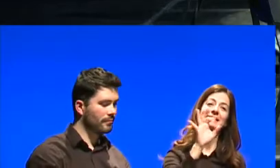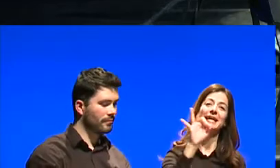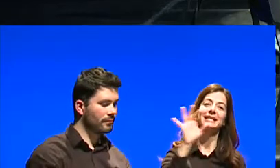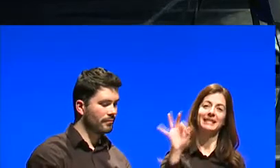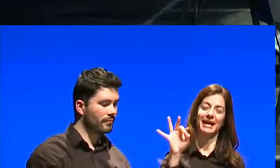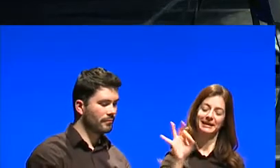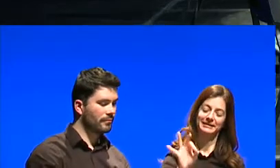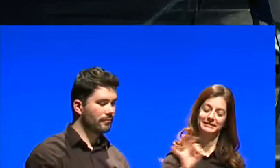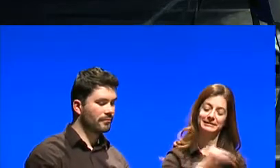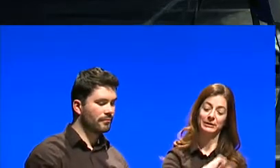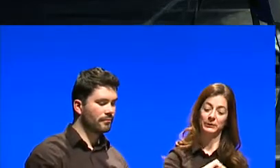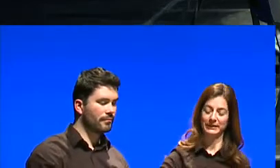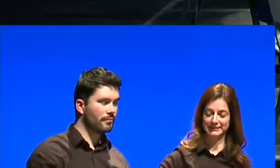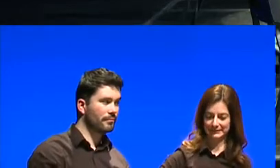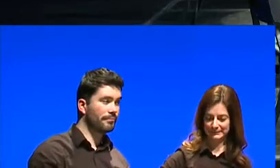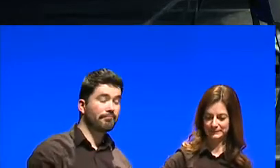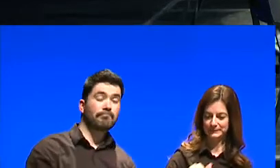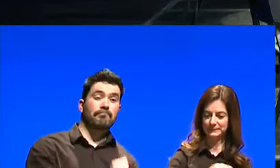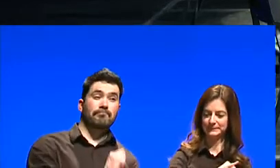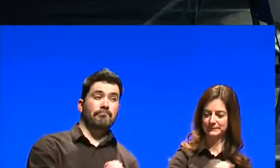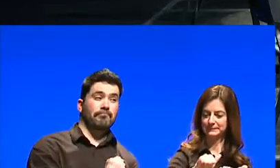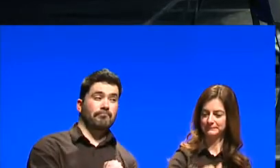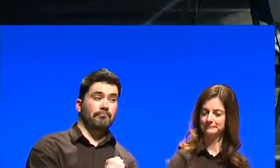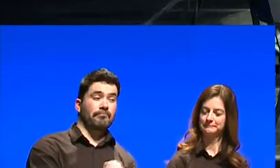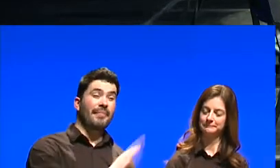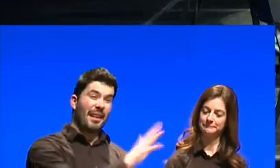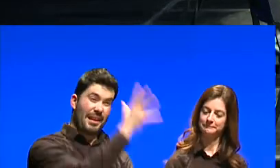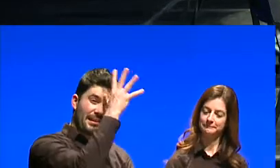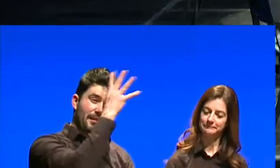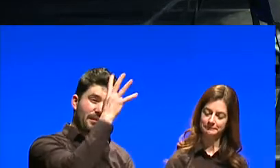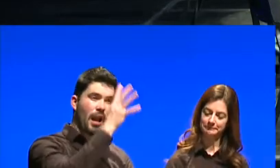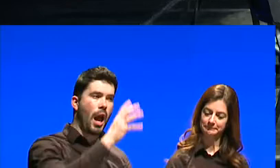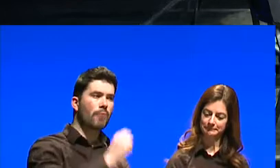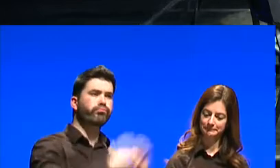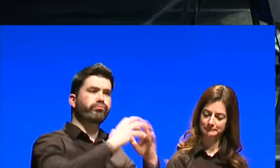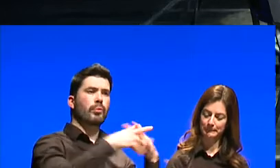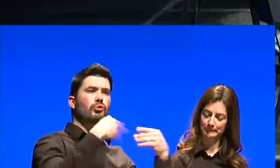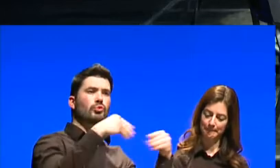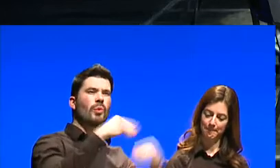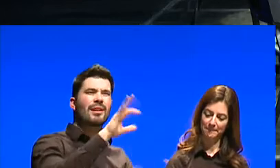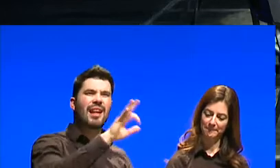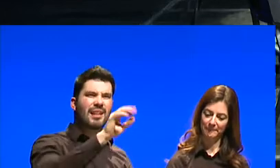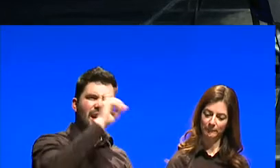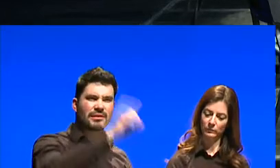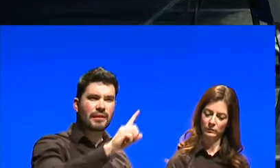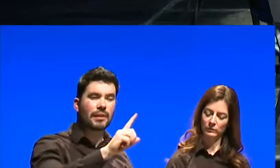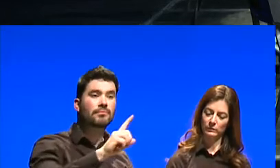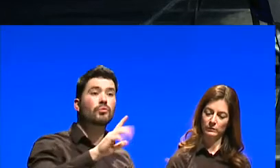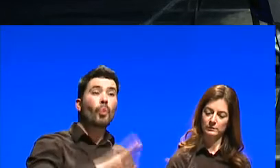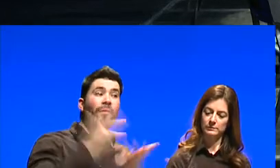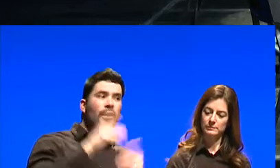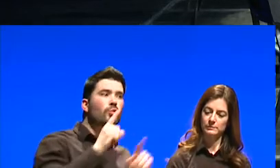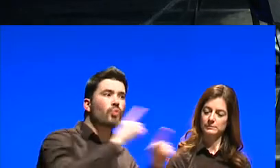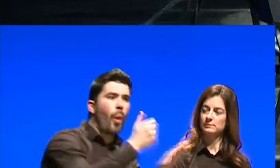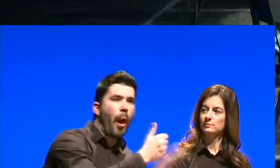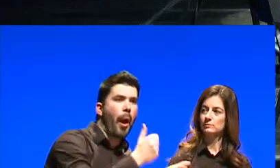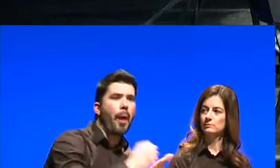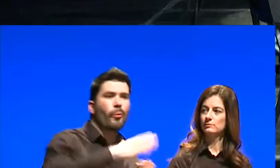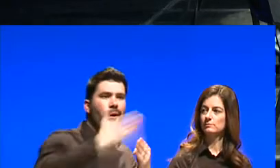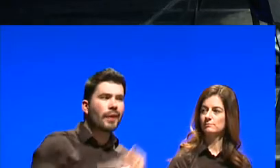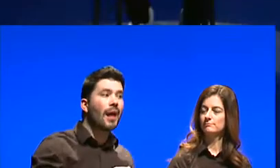1999. Queens. My dad opens a 99-cent store in Jackson Heights. Help him after school and on the weekends. It's a hangout for single Arab